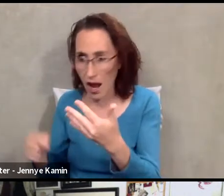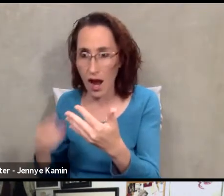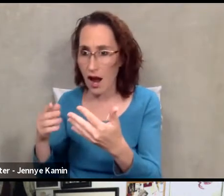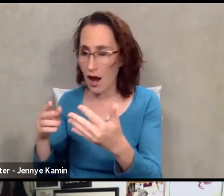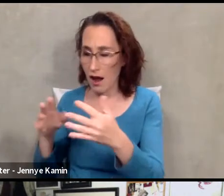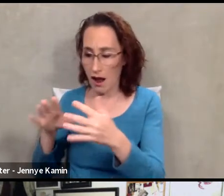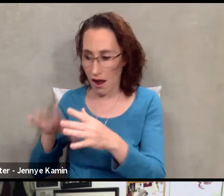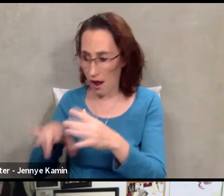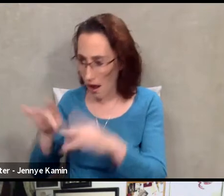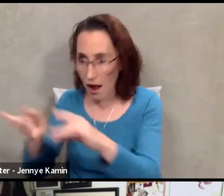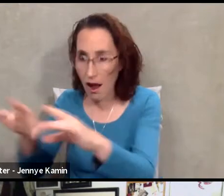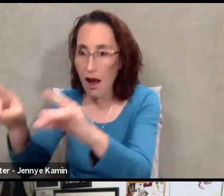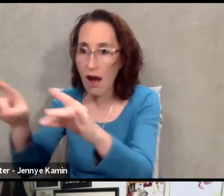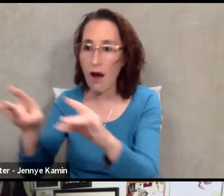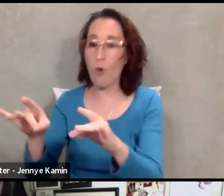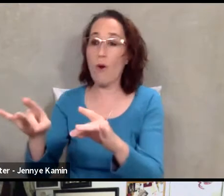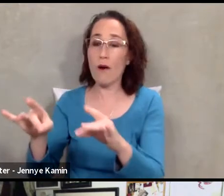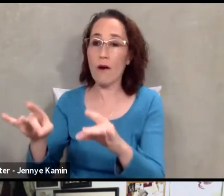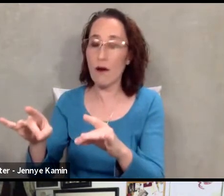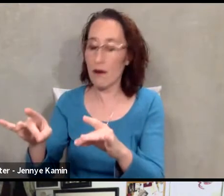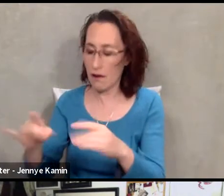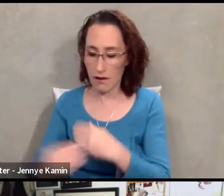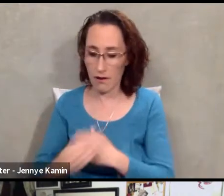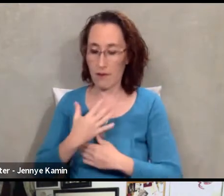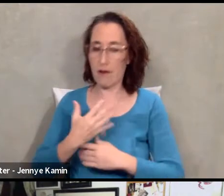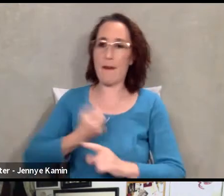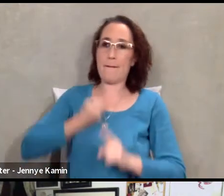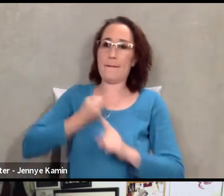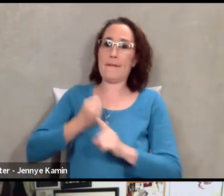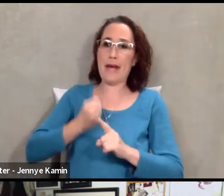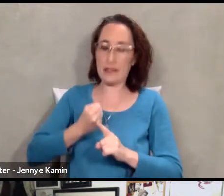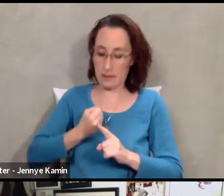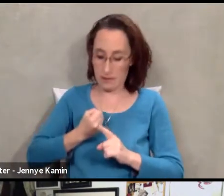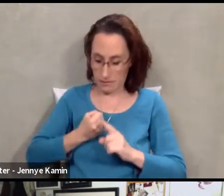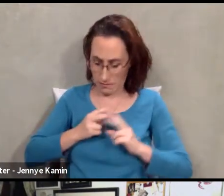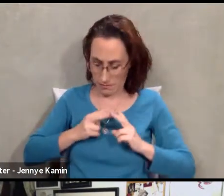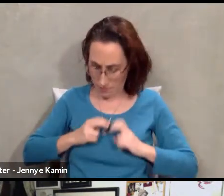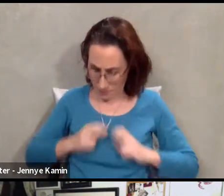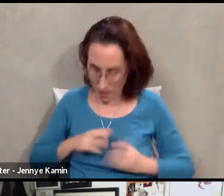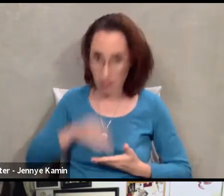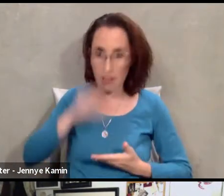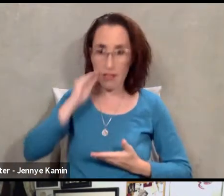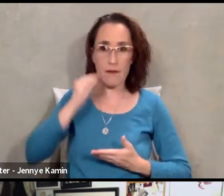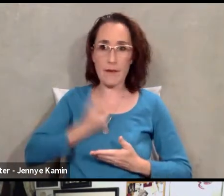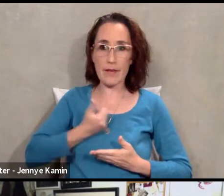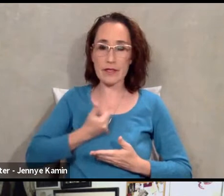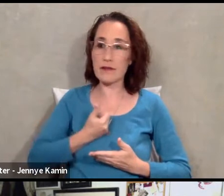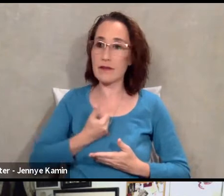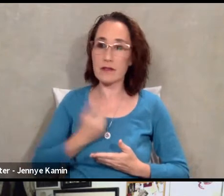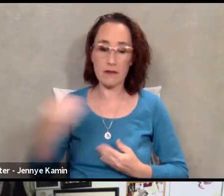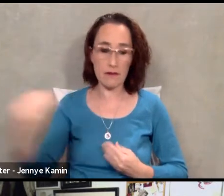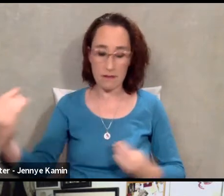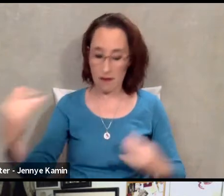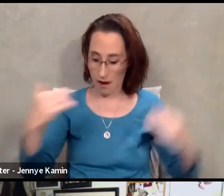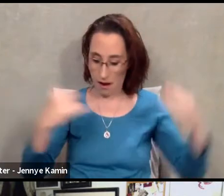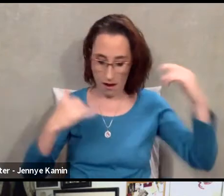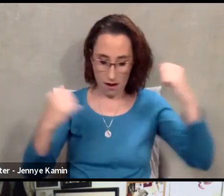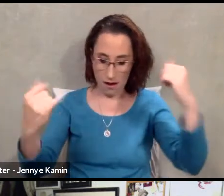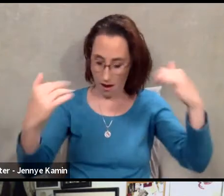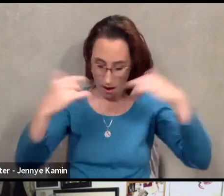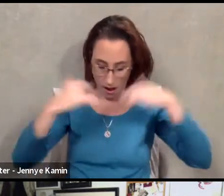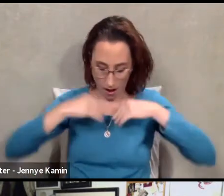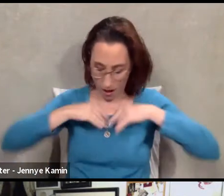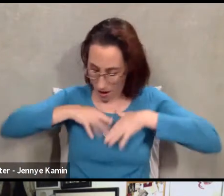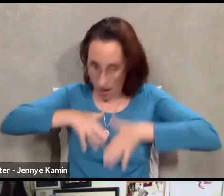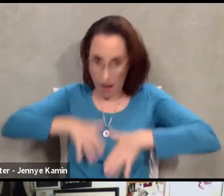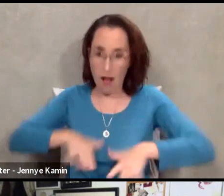understood about myself. So all of these things were kind of coming in at the same time. and sort of trying to figure out how to